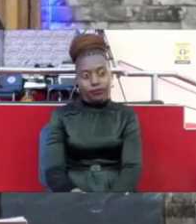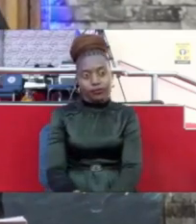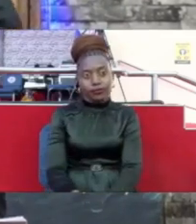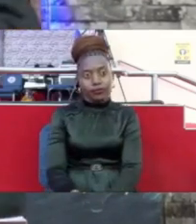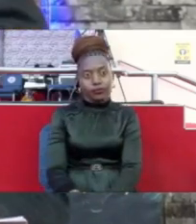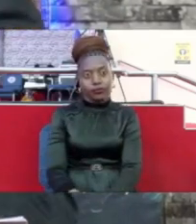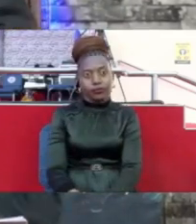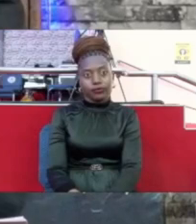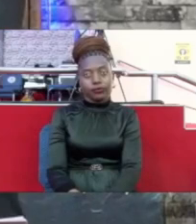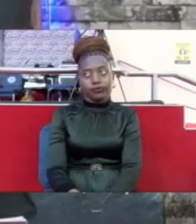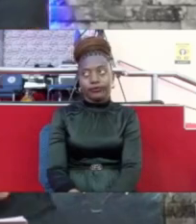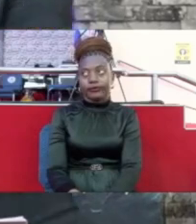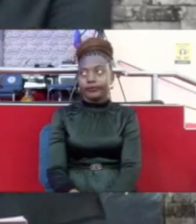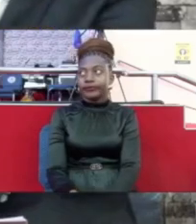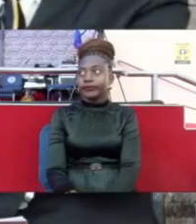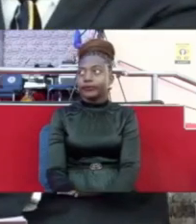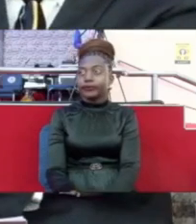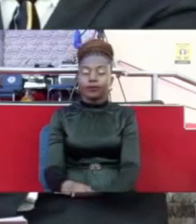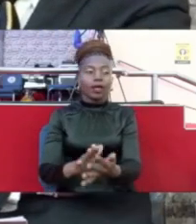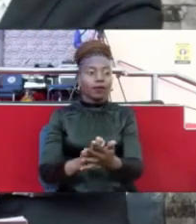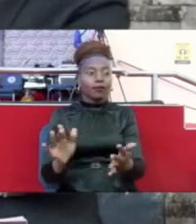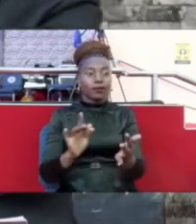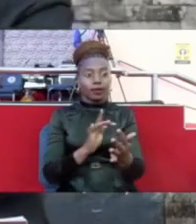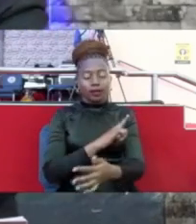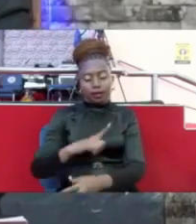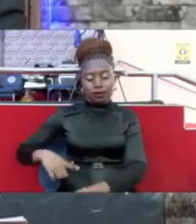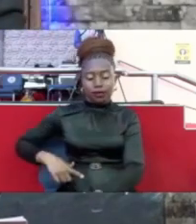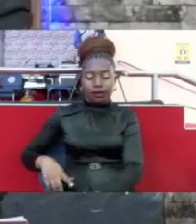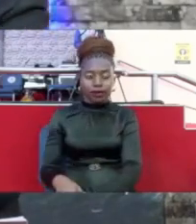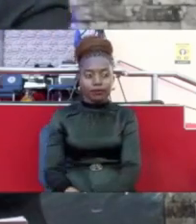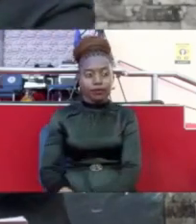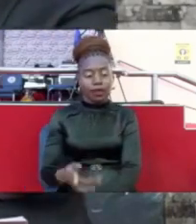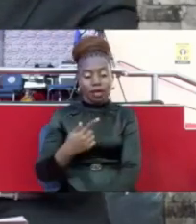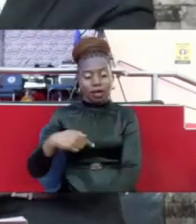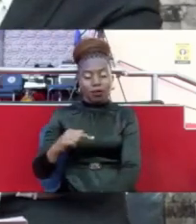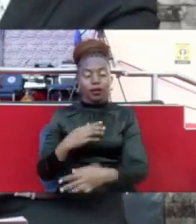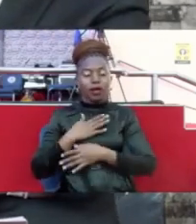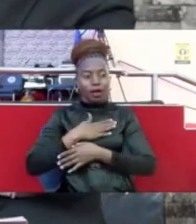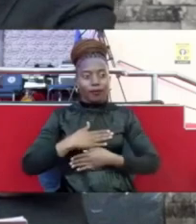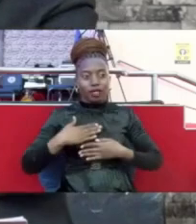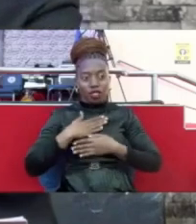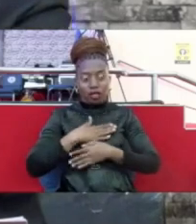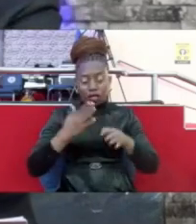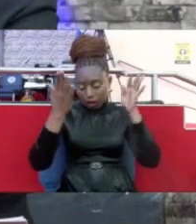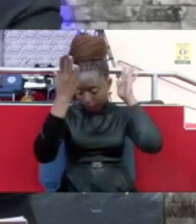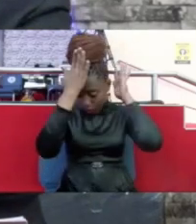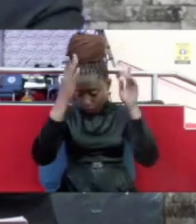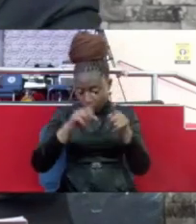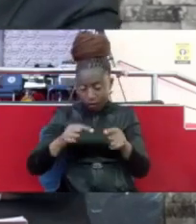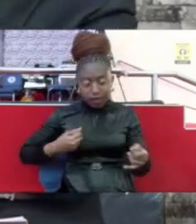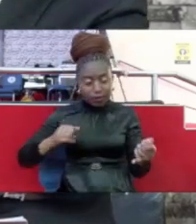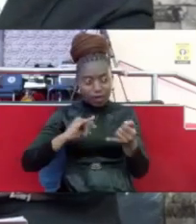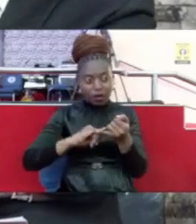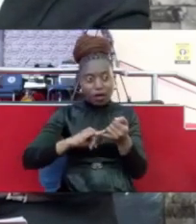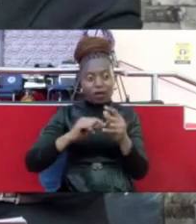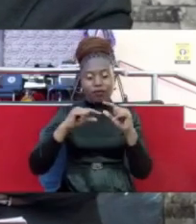Asante. So buona safi way. Amen. We both appreciate Bishop Jimmy and Mamacita Alice. Vile vile